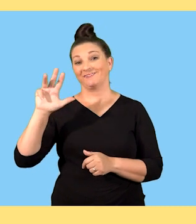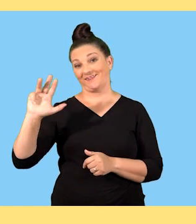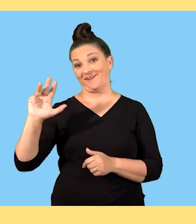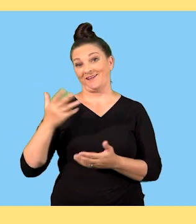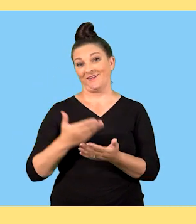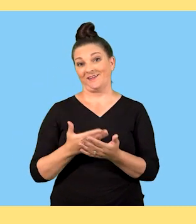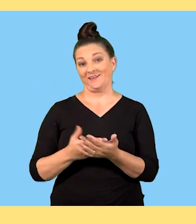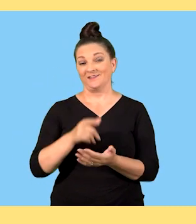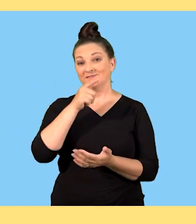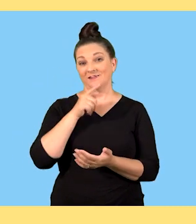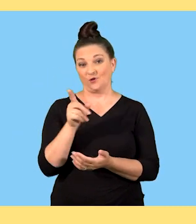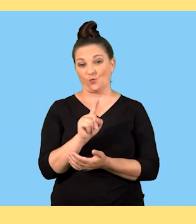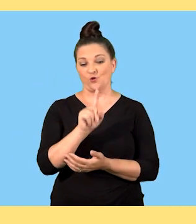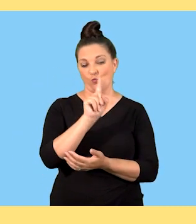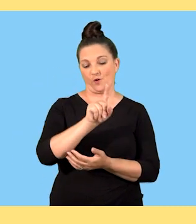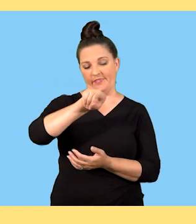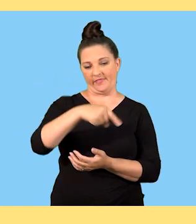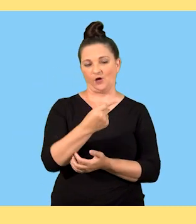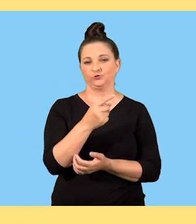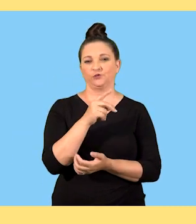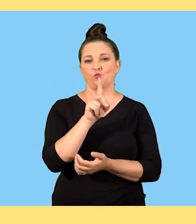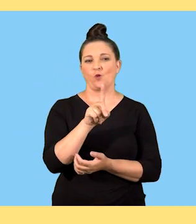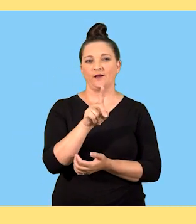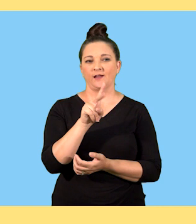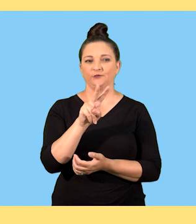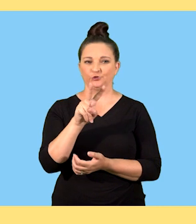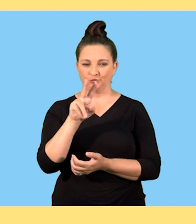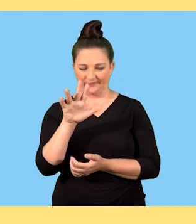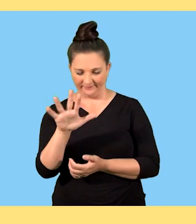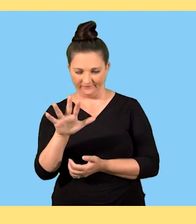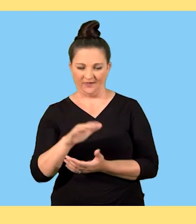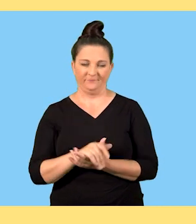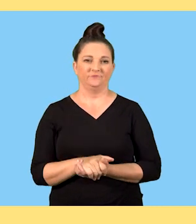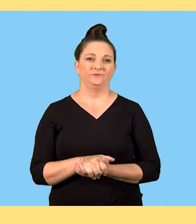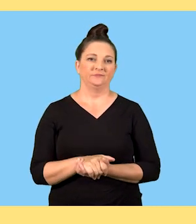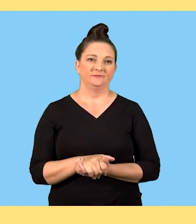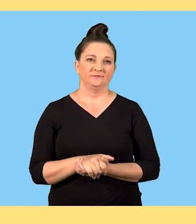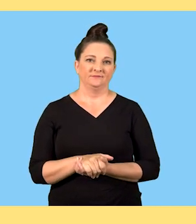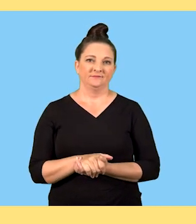balance. Then we adjust the 289. Therefore, we end up with